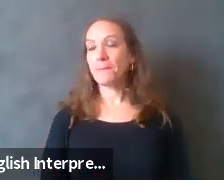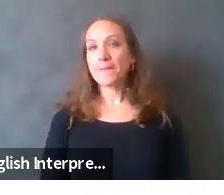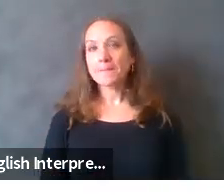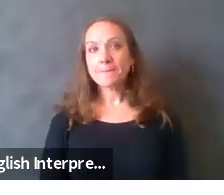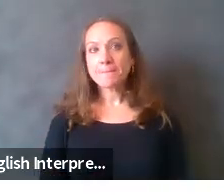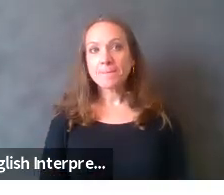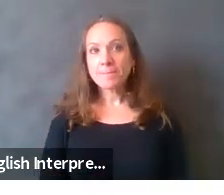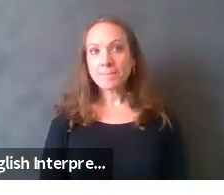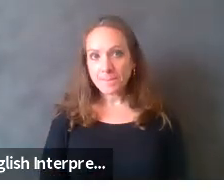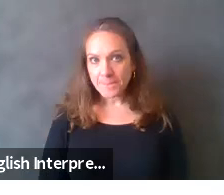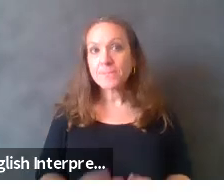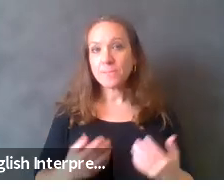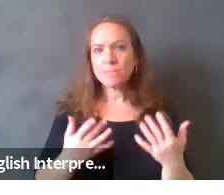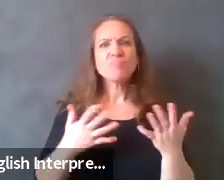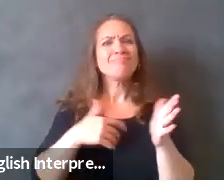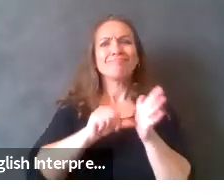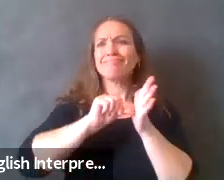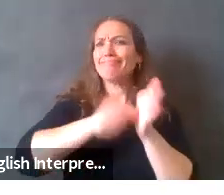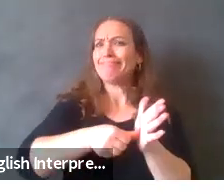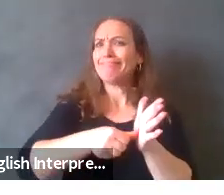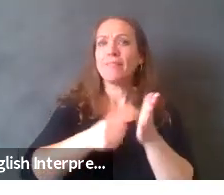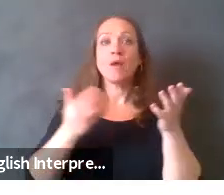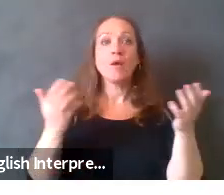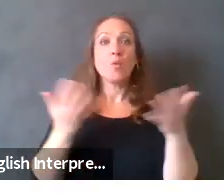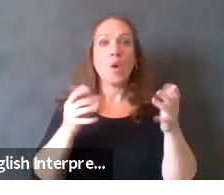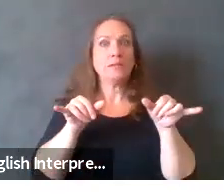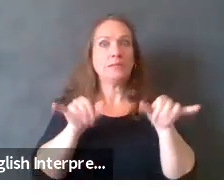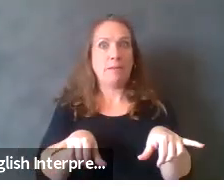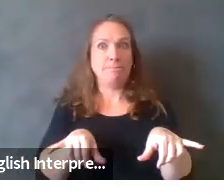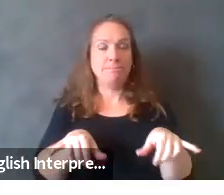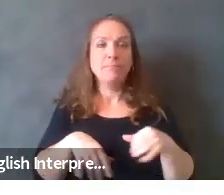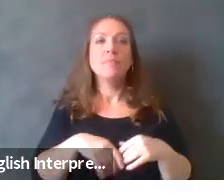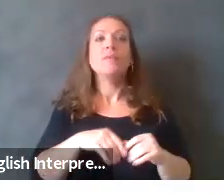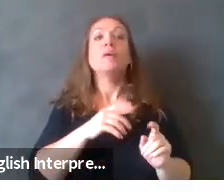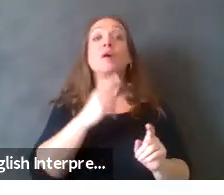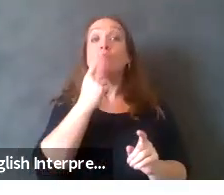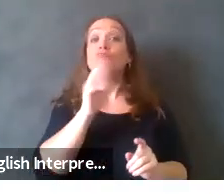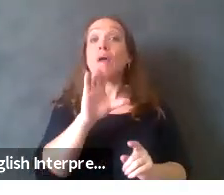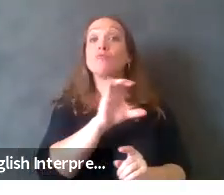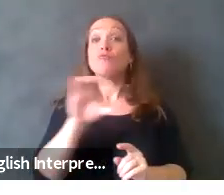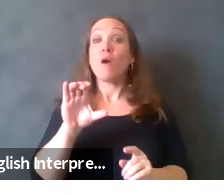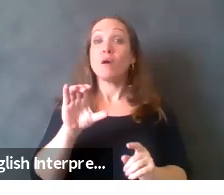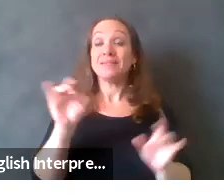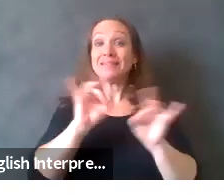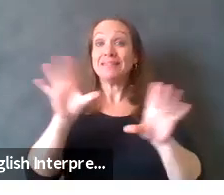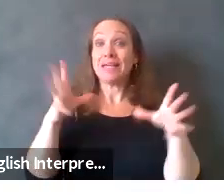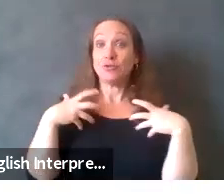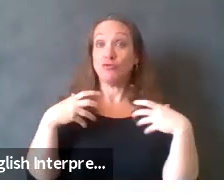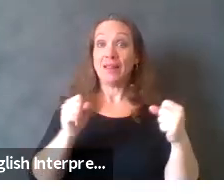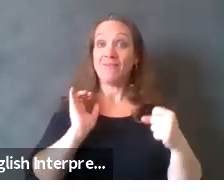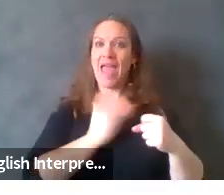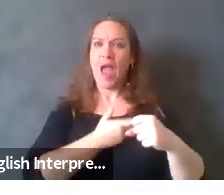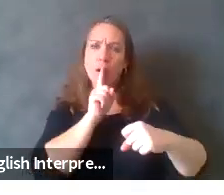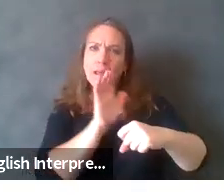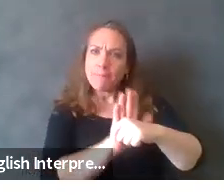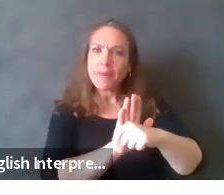So I will just want to point out what hasn't changed. So Red Cross Disaster Relief Operations commitment to